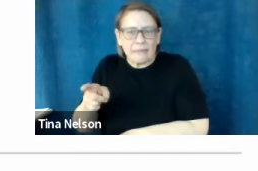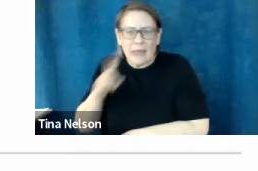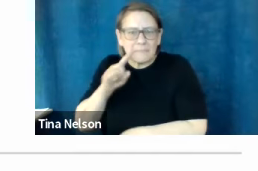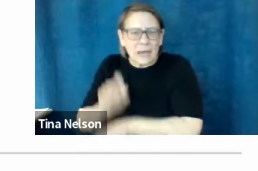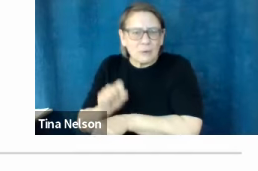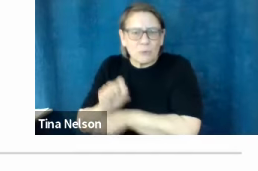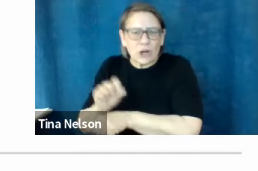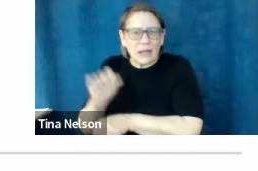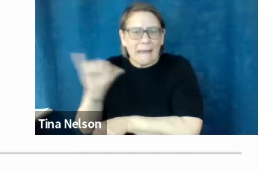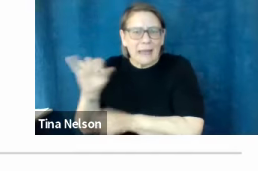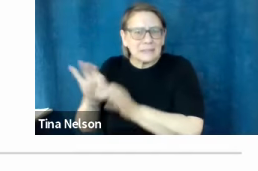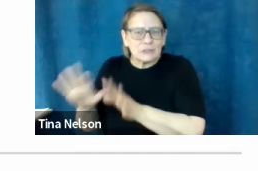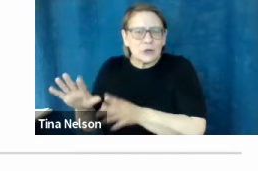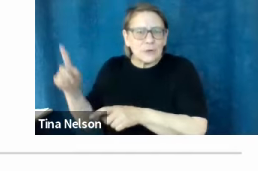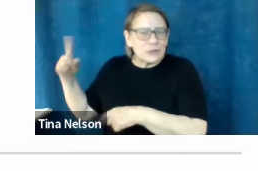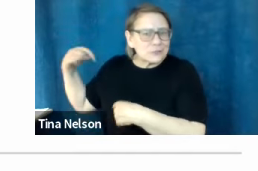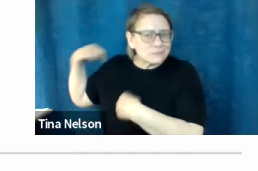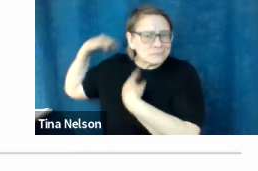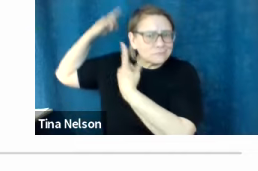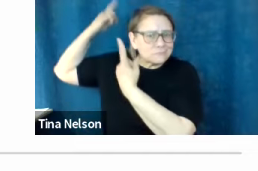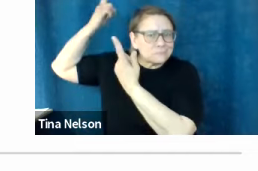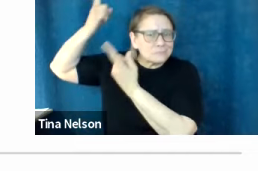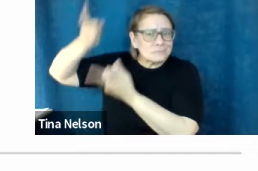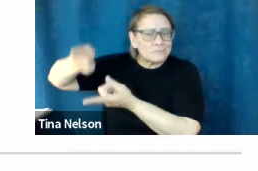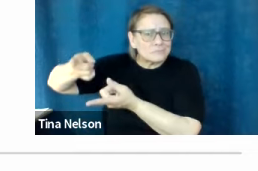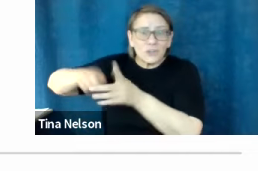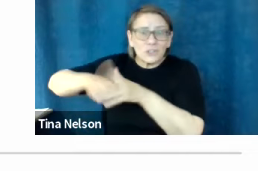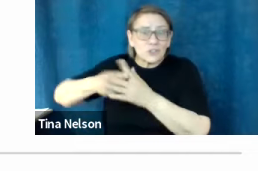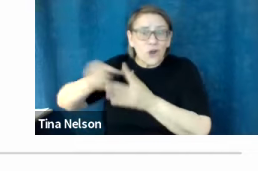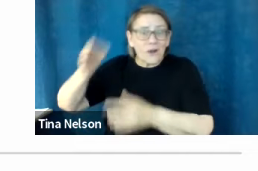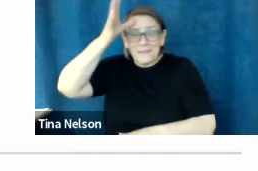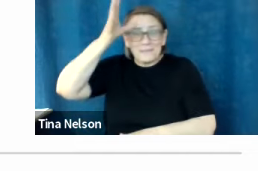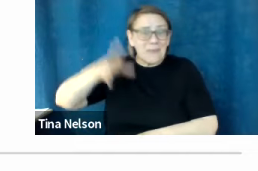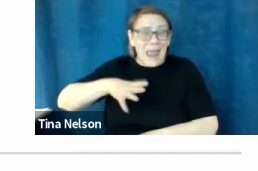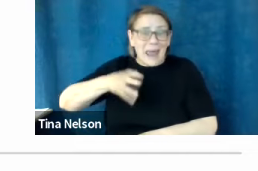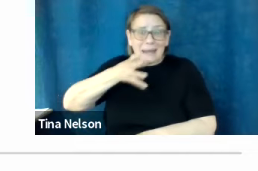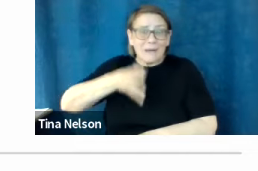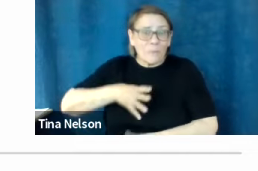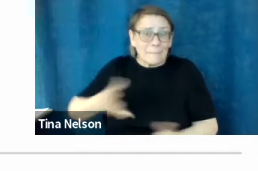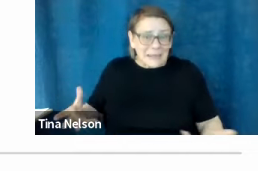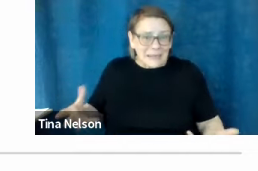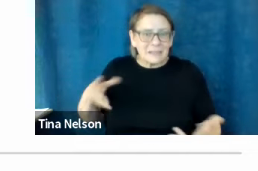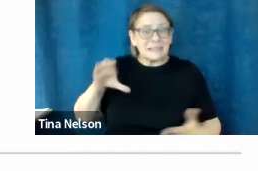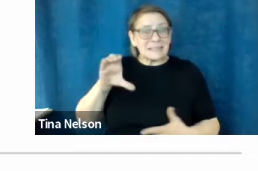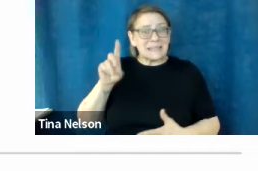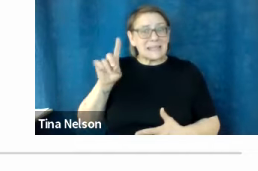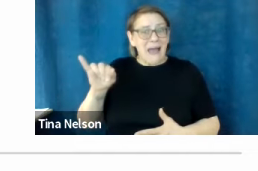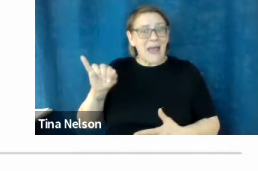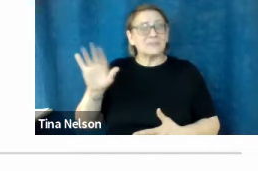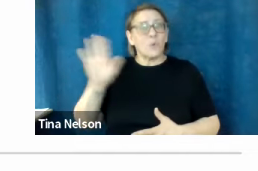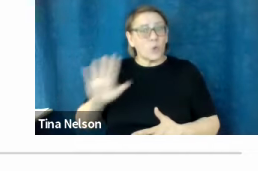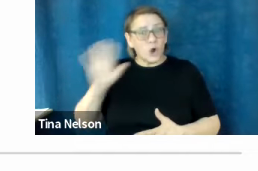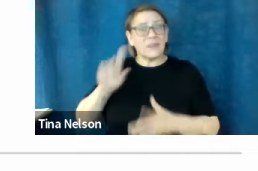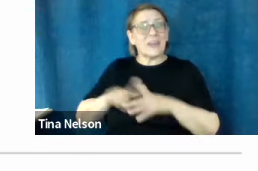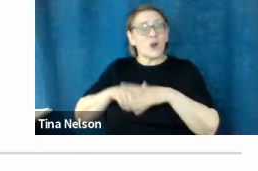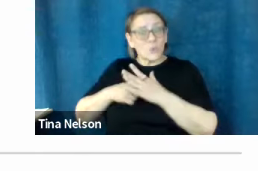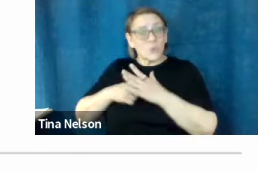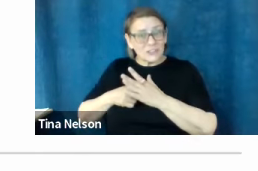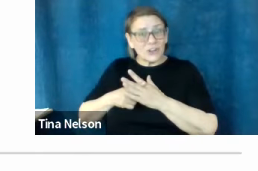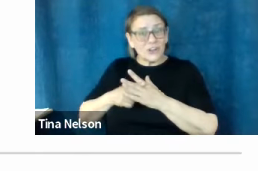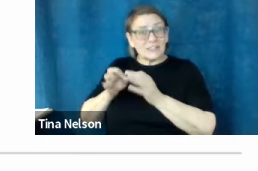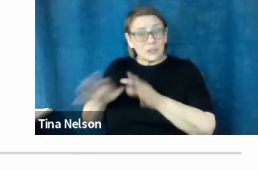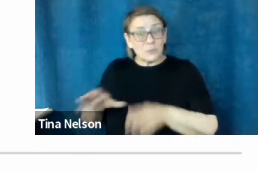as interpreters since, um, the dawn of man and, and, and women. So they were the original interpreters. Hearing interpreters are the, the